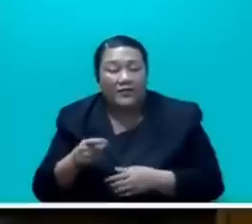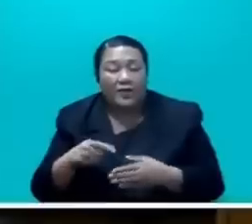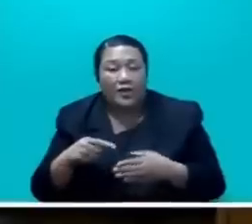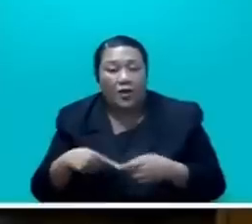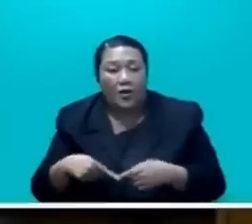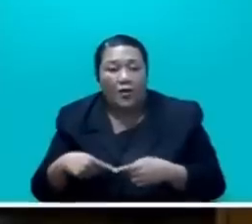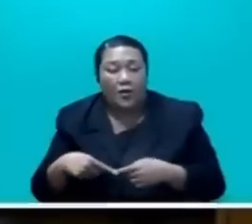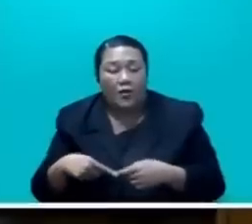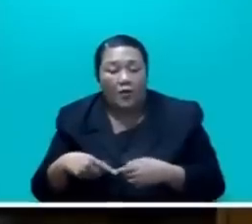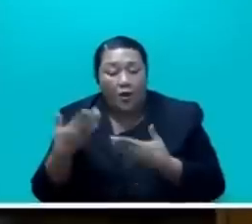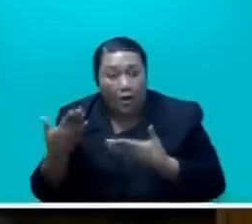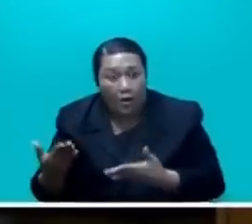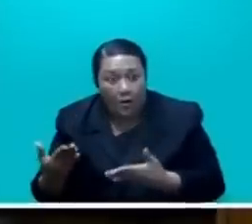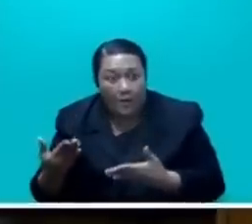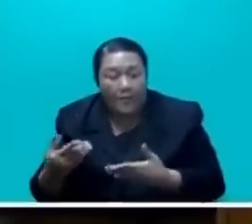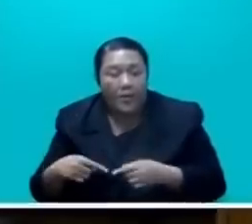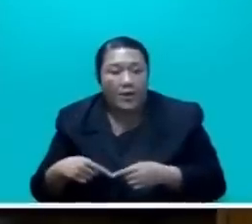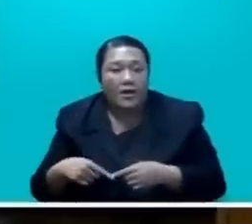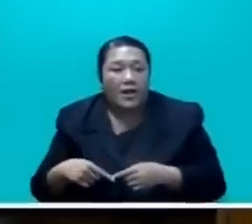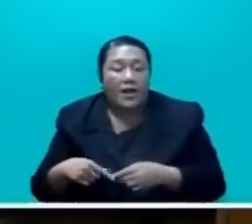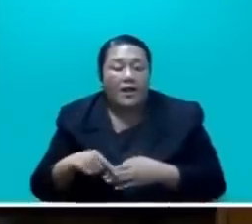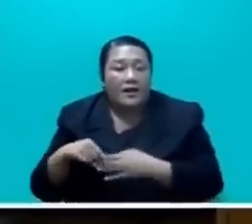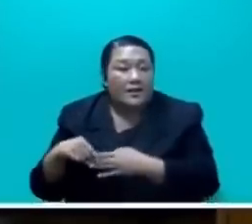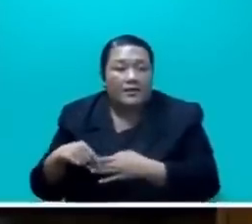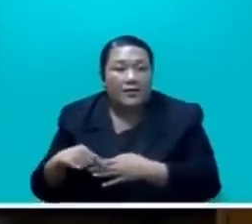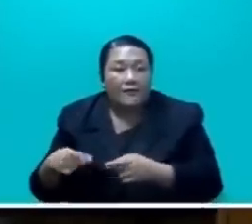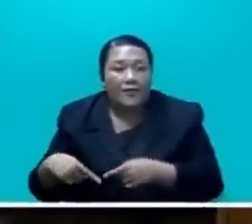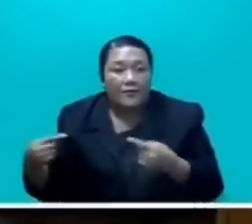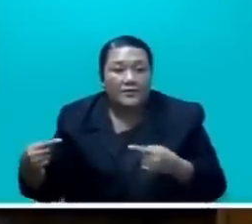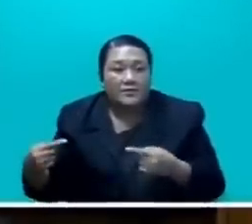Opposition does 2,